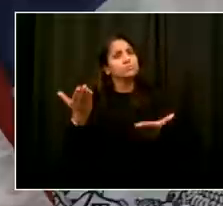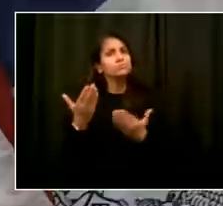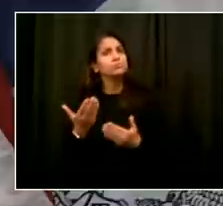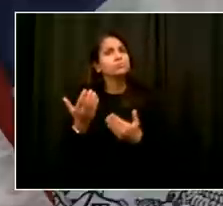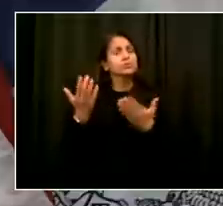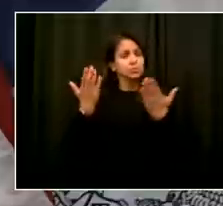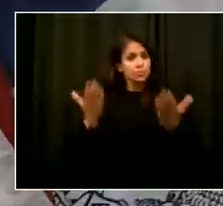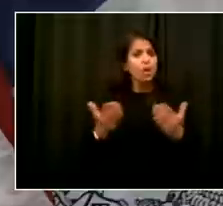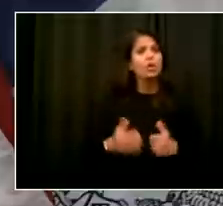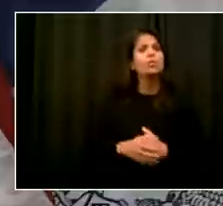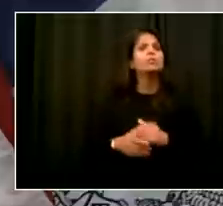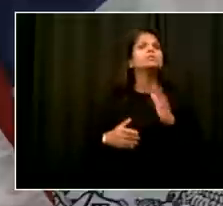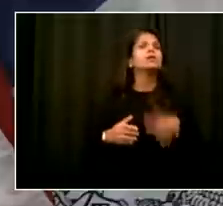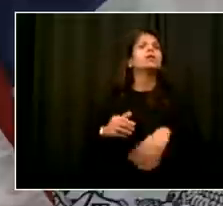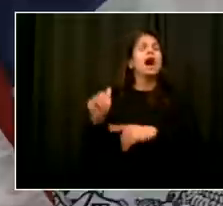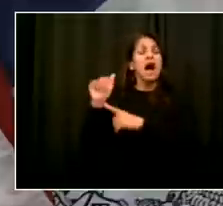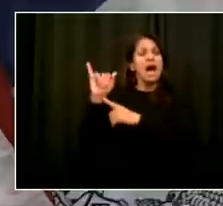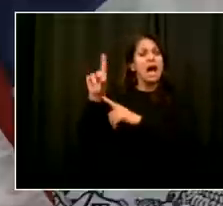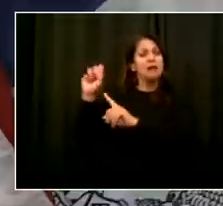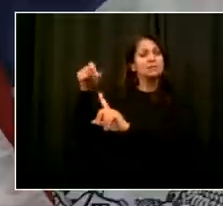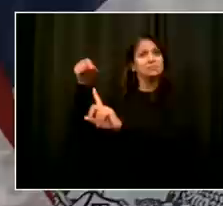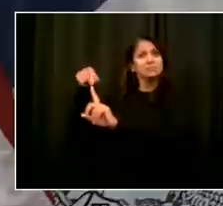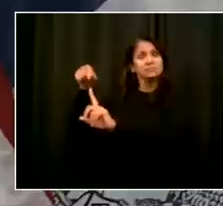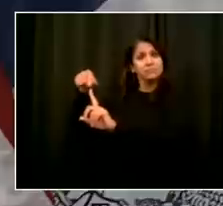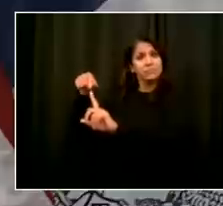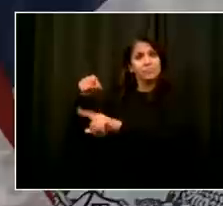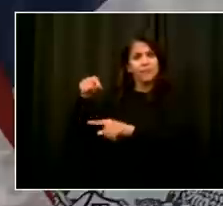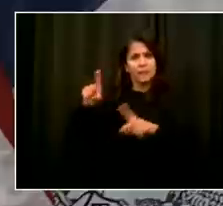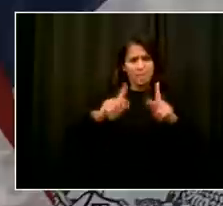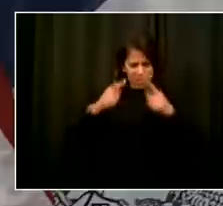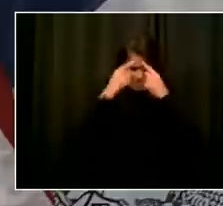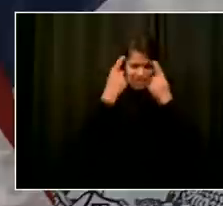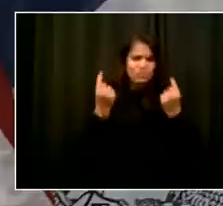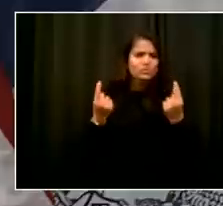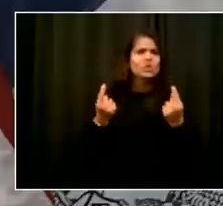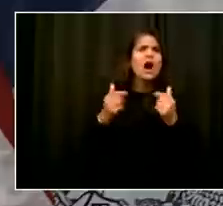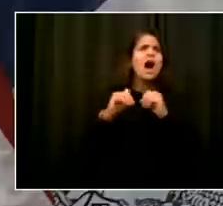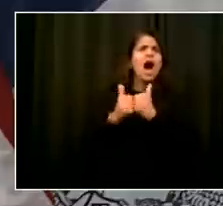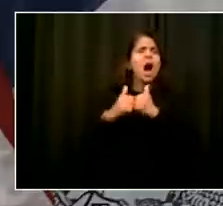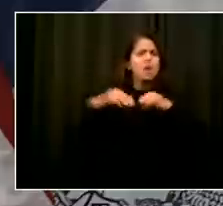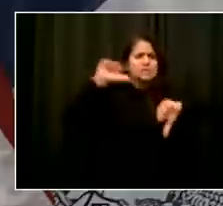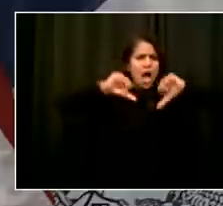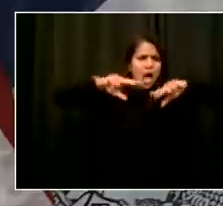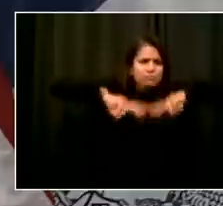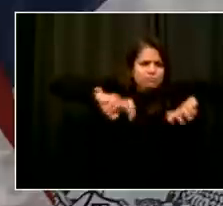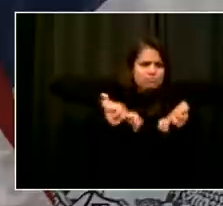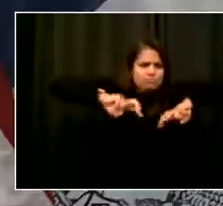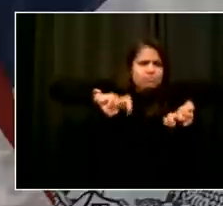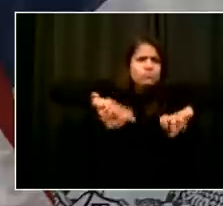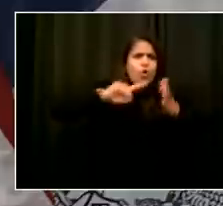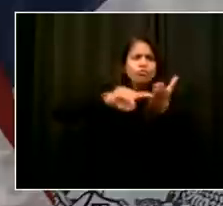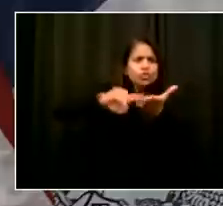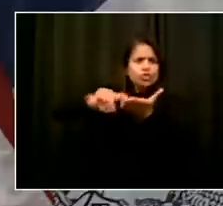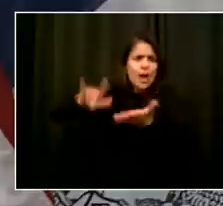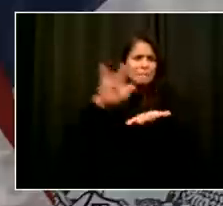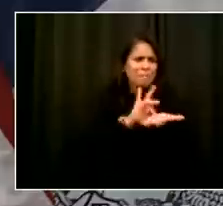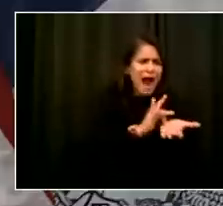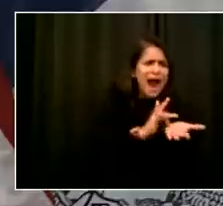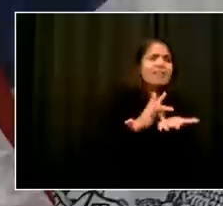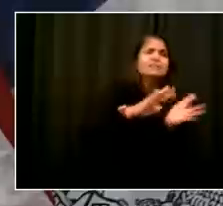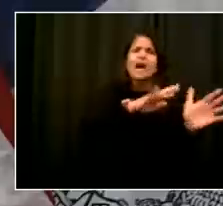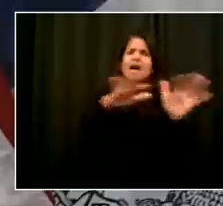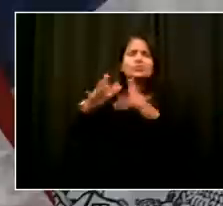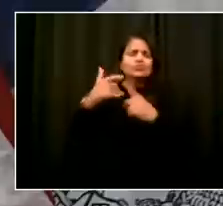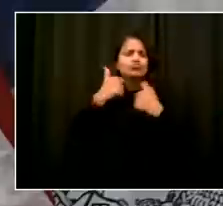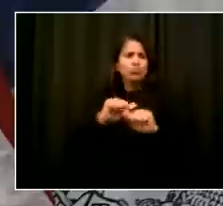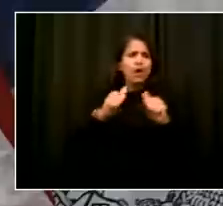And we've come a long way. And it's a reminder of our ability to fight back even against extraordinarily difficult odds. And